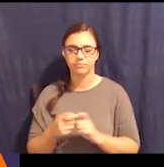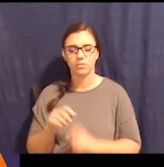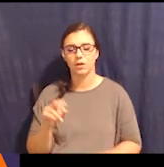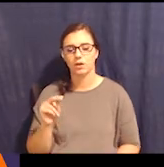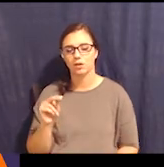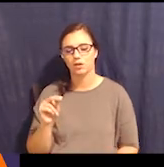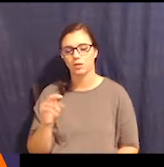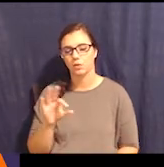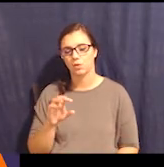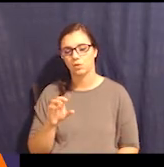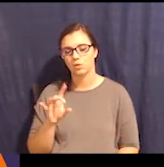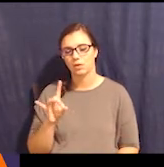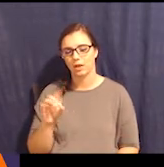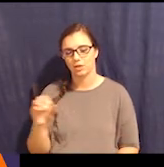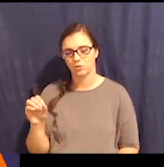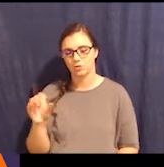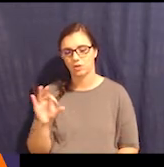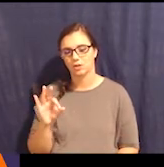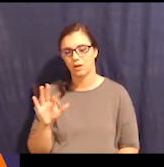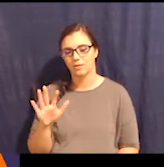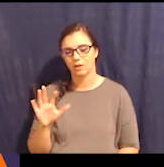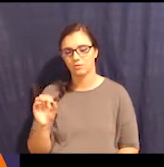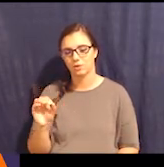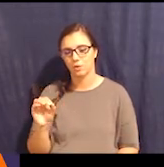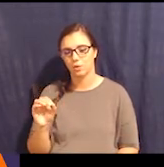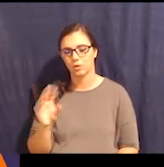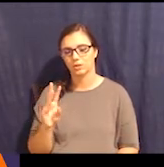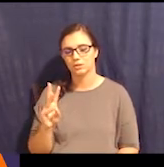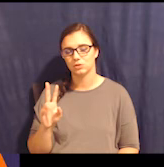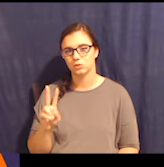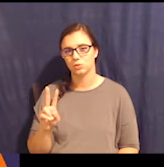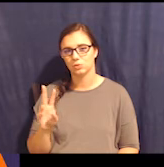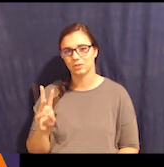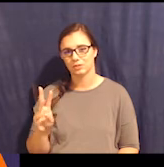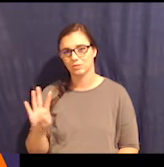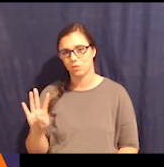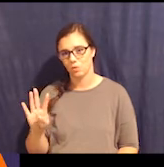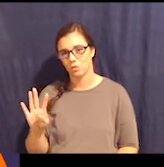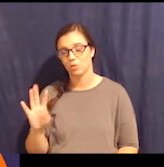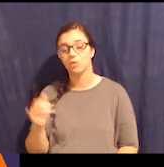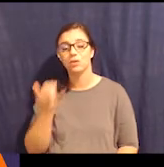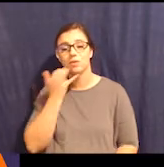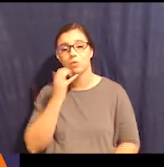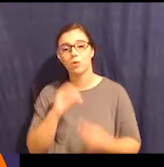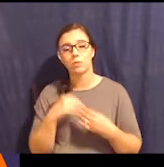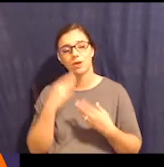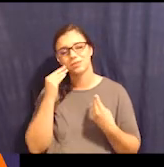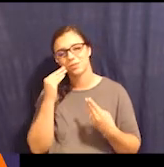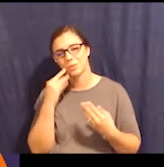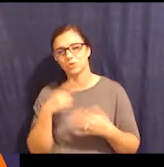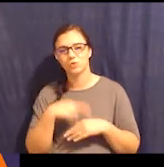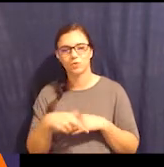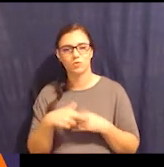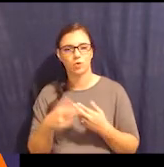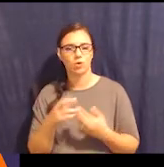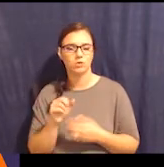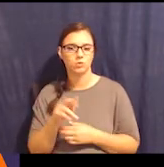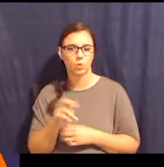1-800-950-6264, and it offers information and referral sources Monday through Friday, 10 a.m. to 6 p.m.